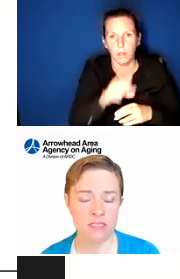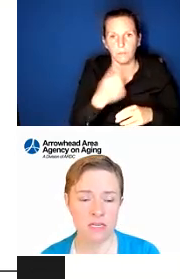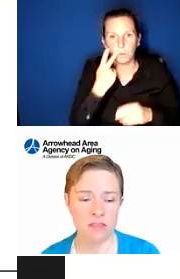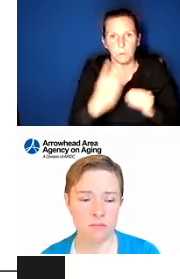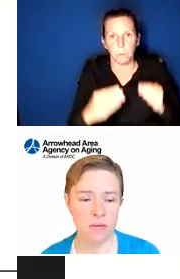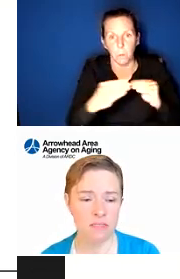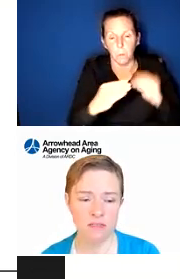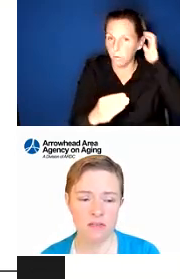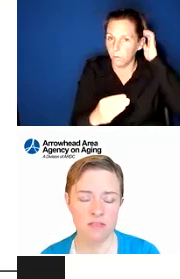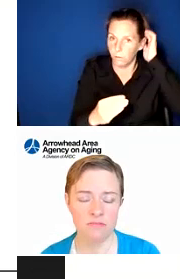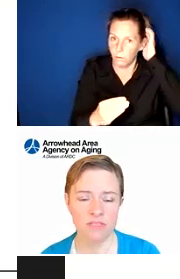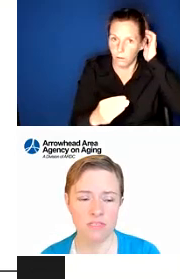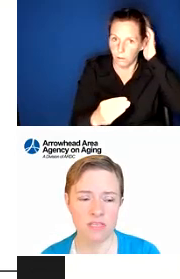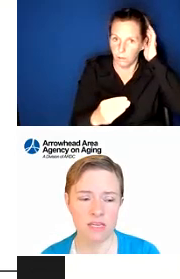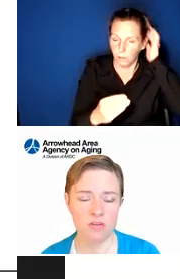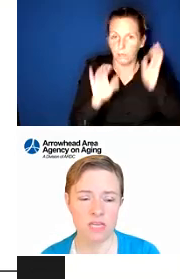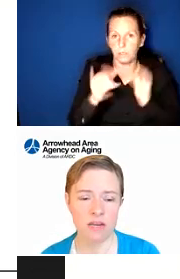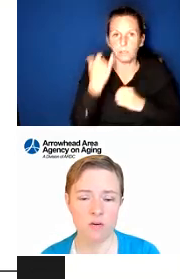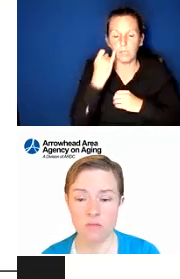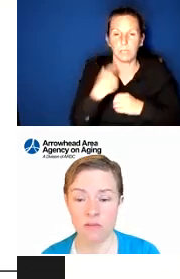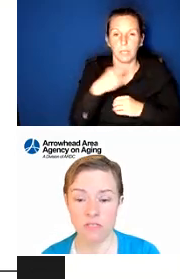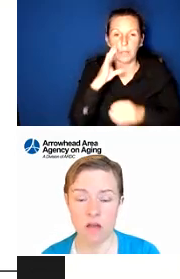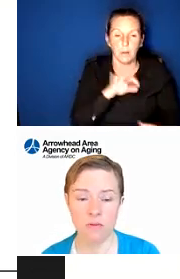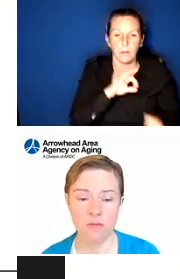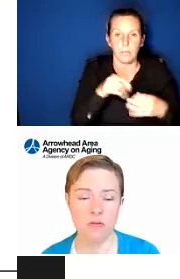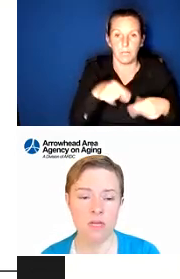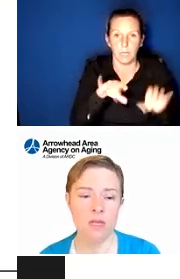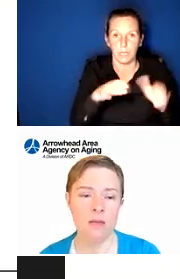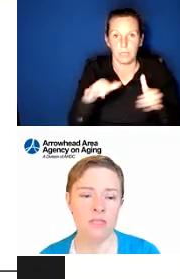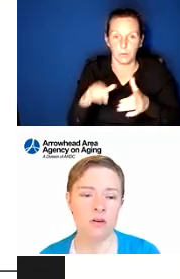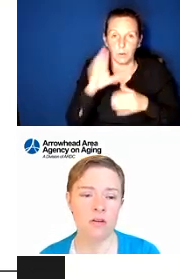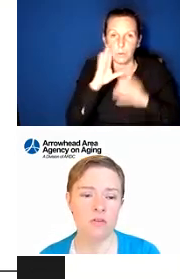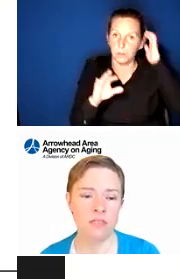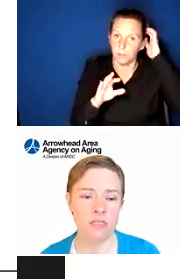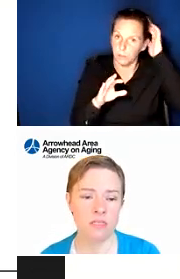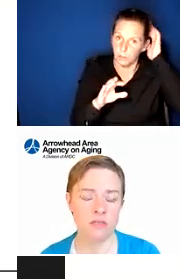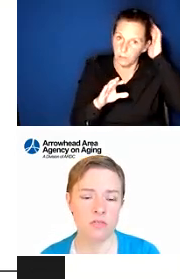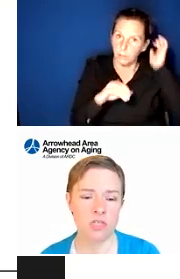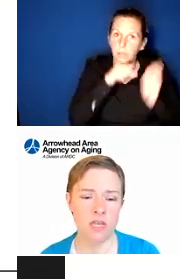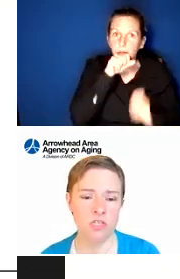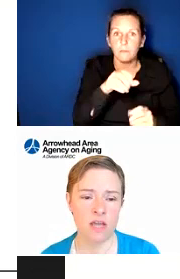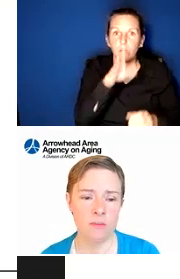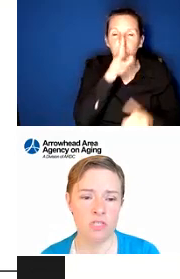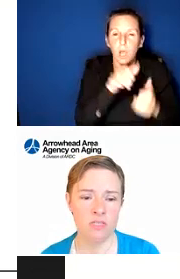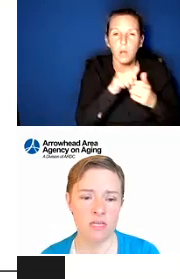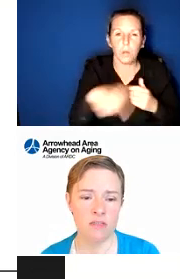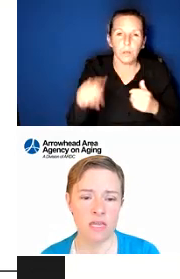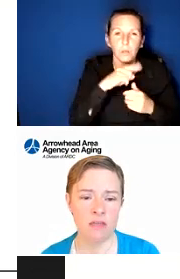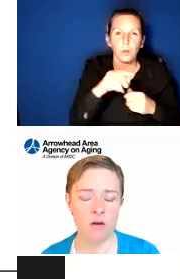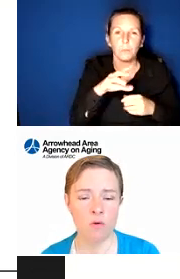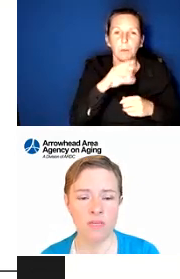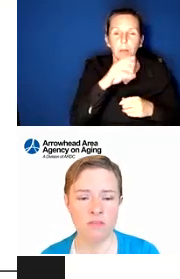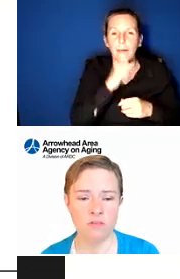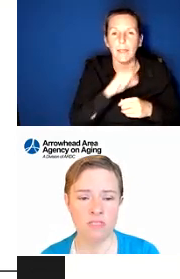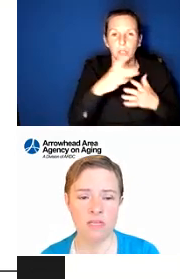an idea that fits into those categories, we'd love to talk with you. But the current grantee is Couchiching Aging Options, and they